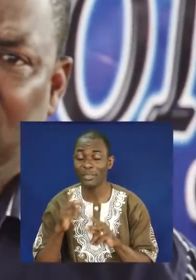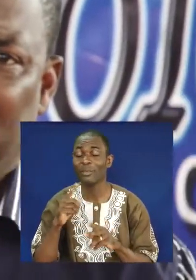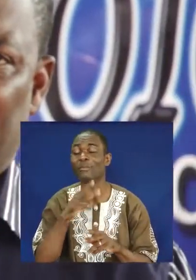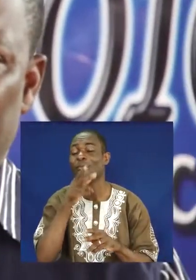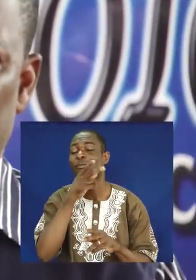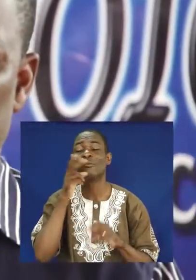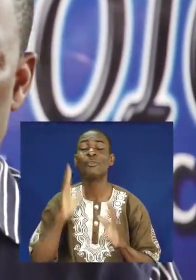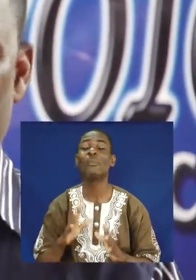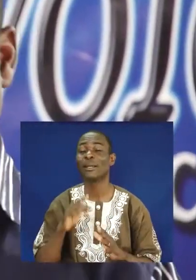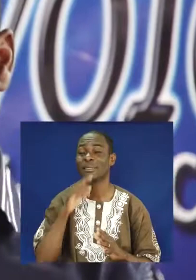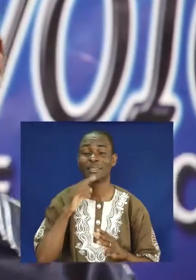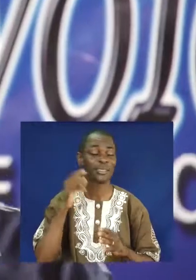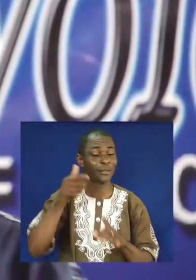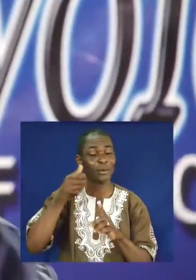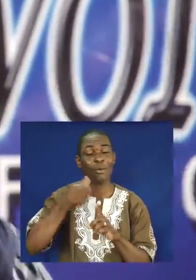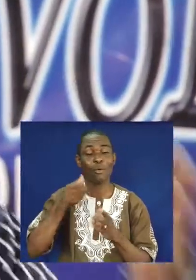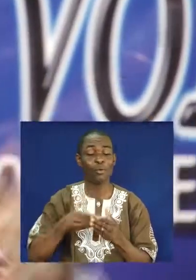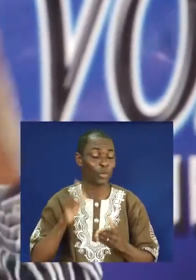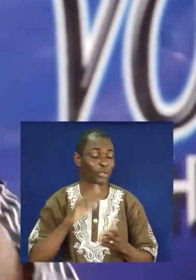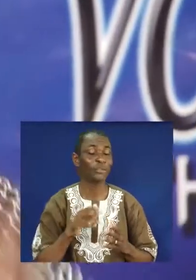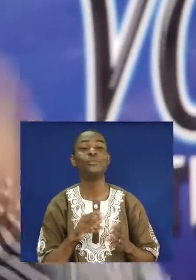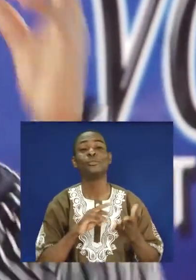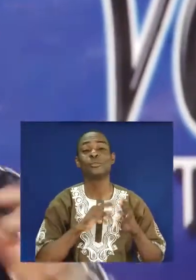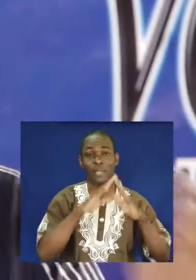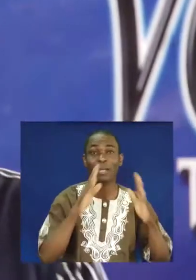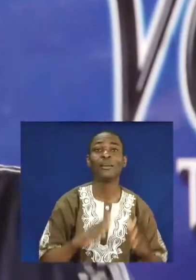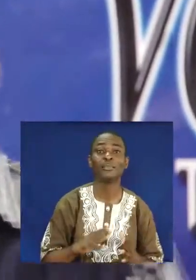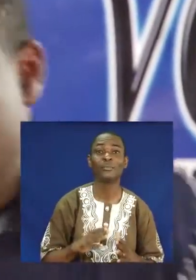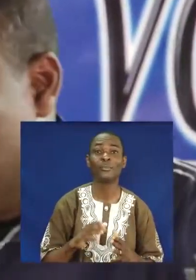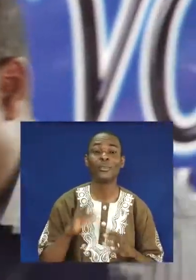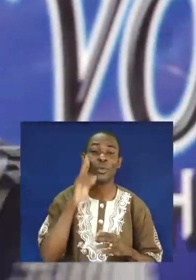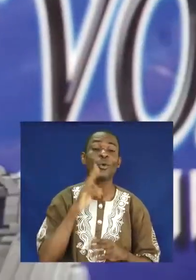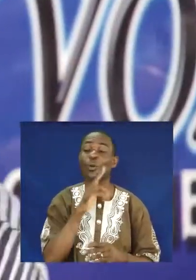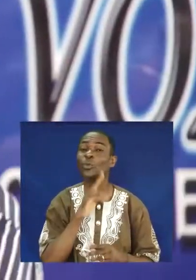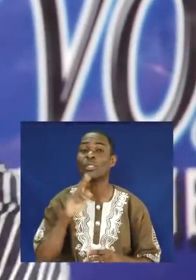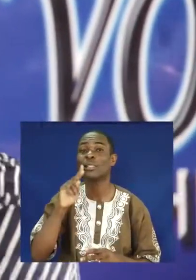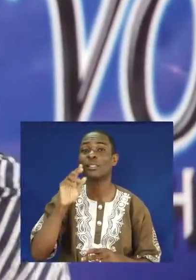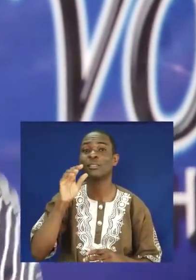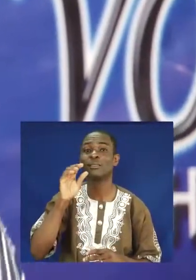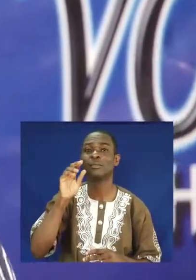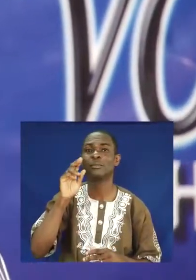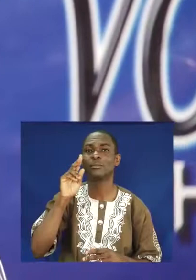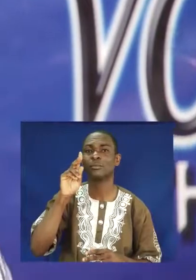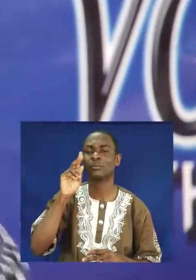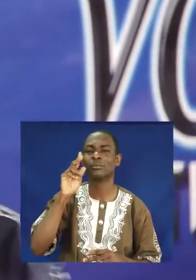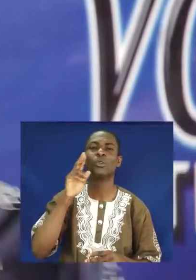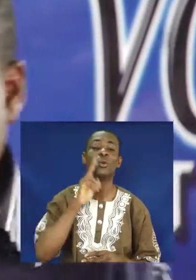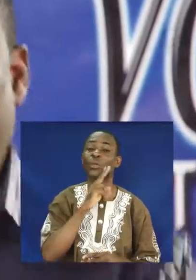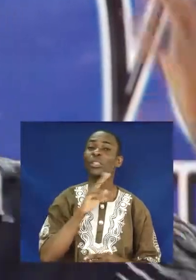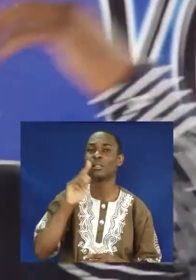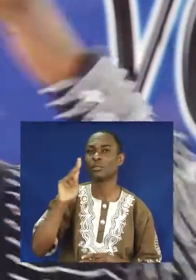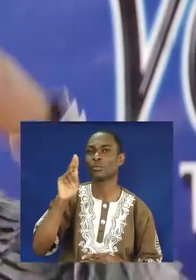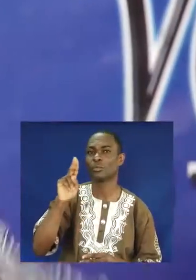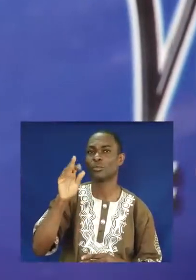no. Cocaine, political party, our Baroba down when you know what no work of Rafra and Nubane. Who could do